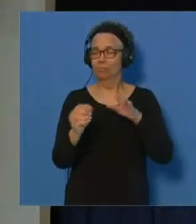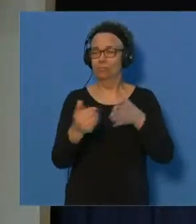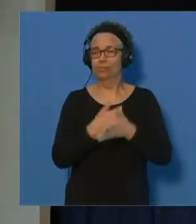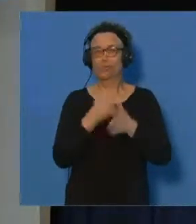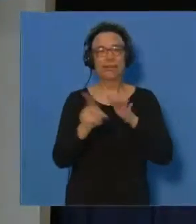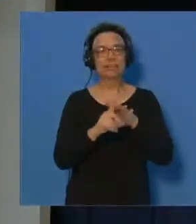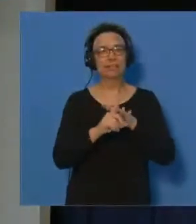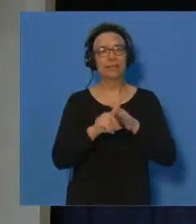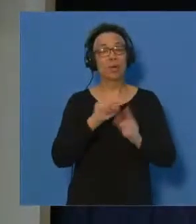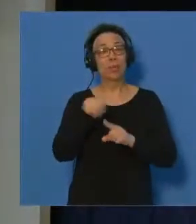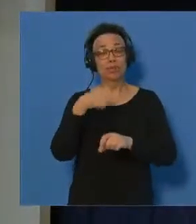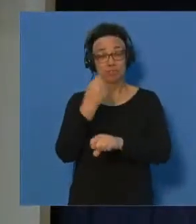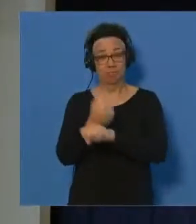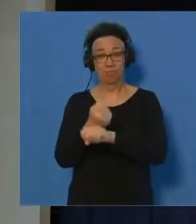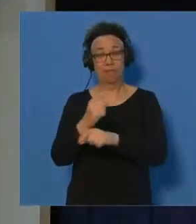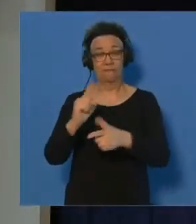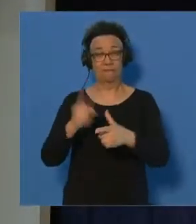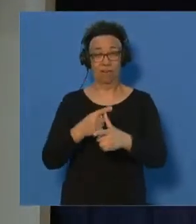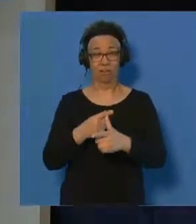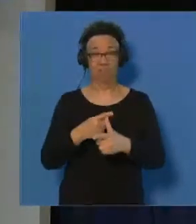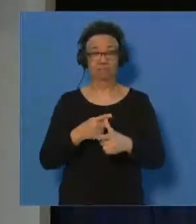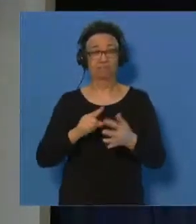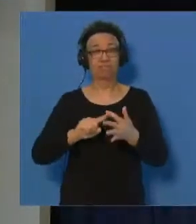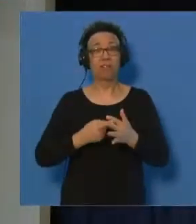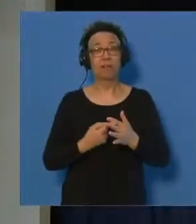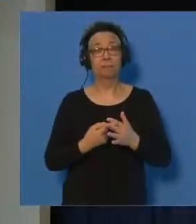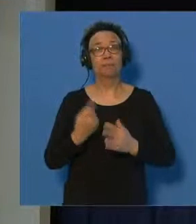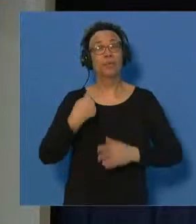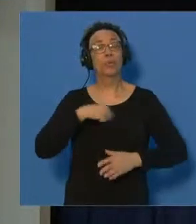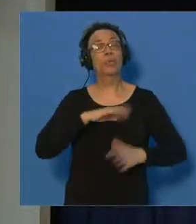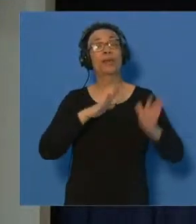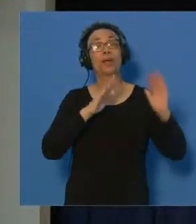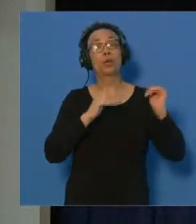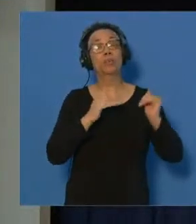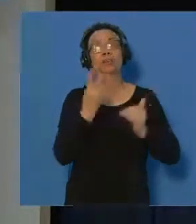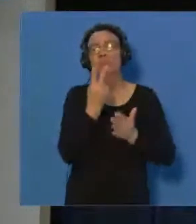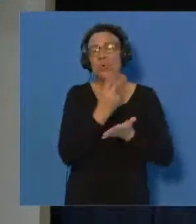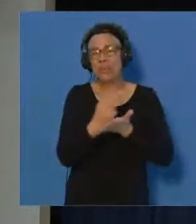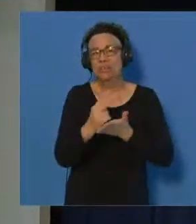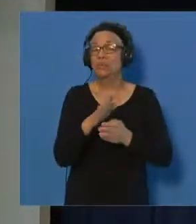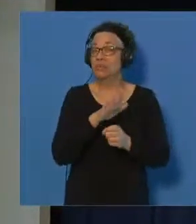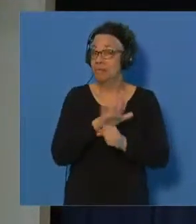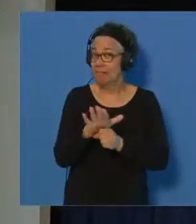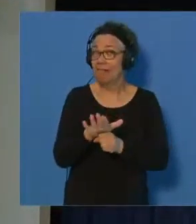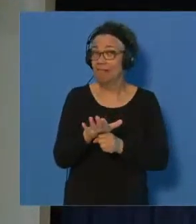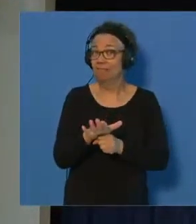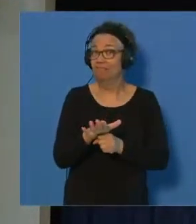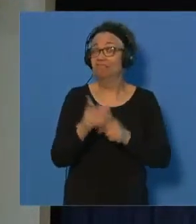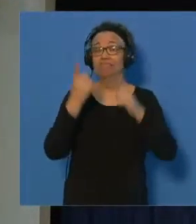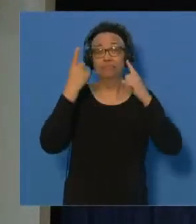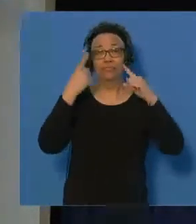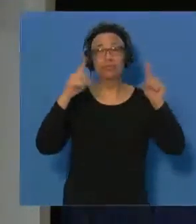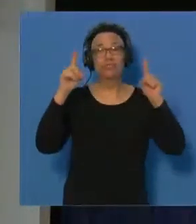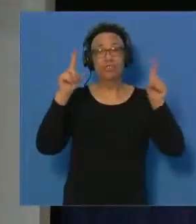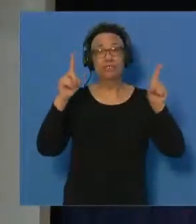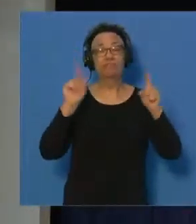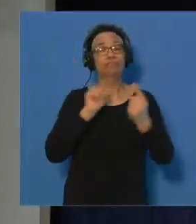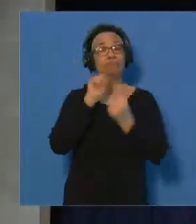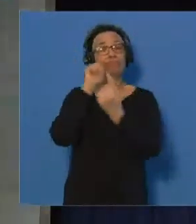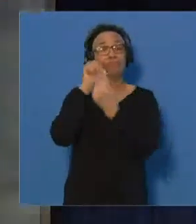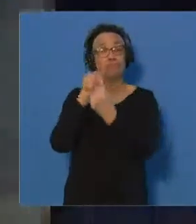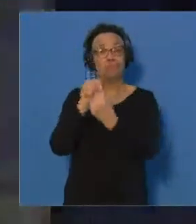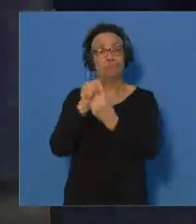When shelter in place was first enacted, we had hoped that 2 weeks would be sufficient to achieve our